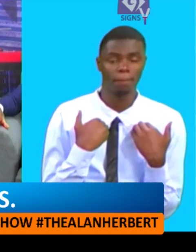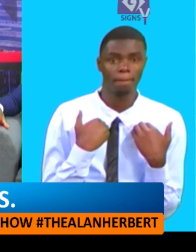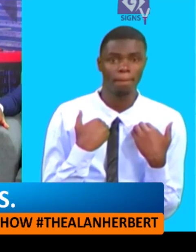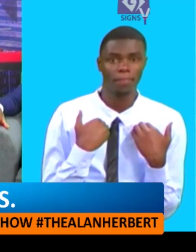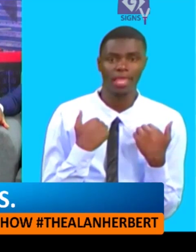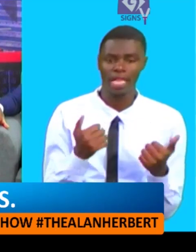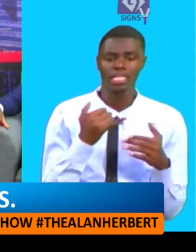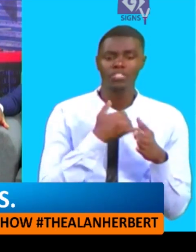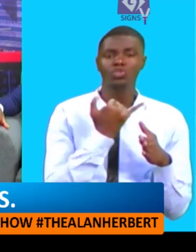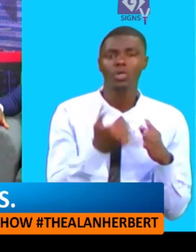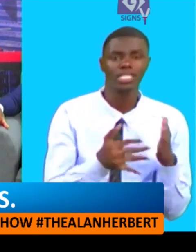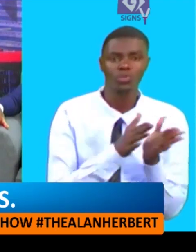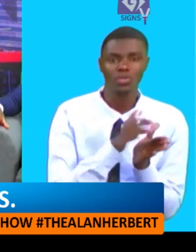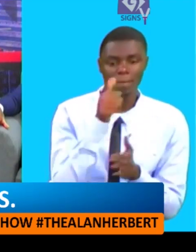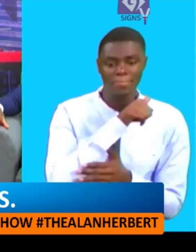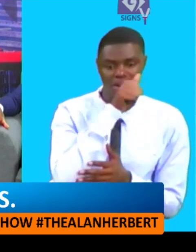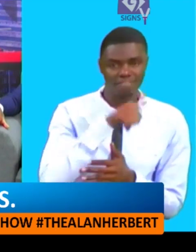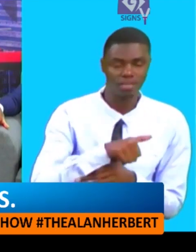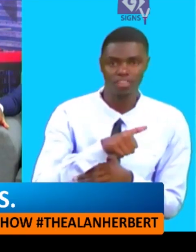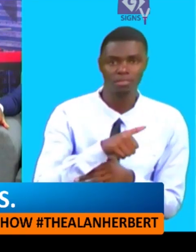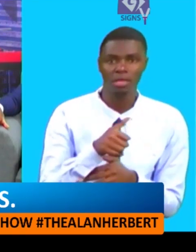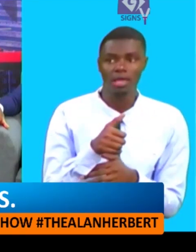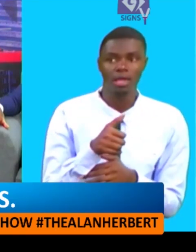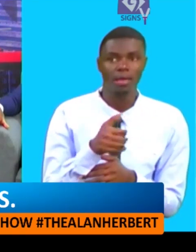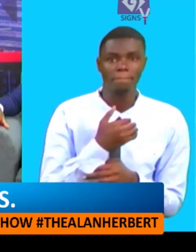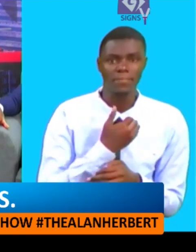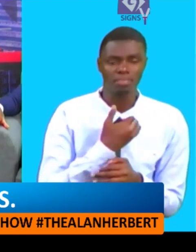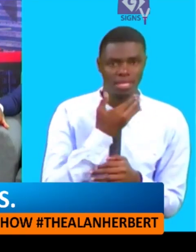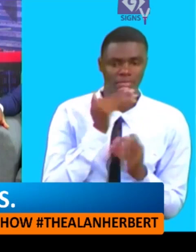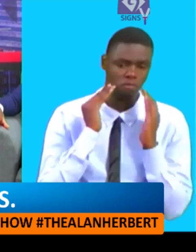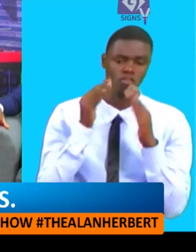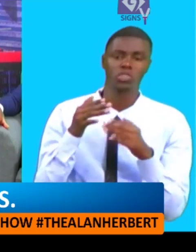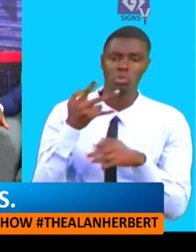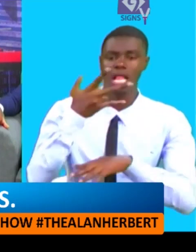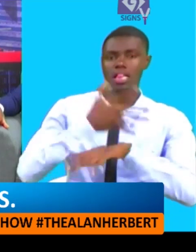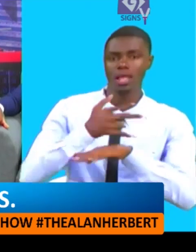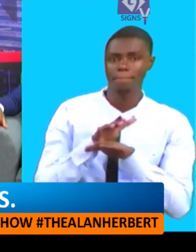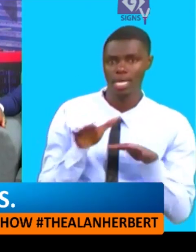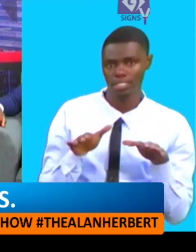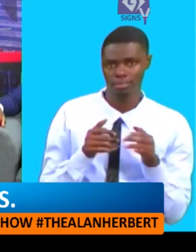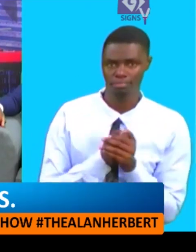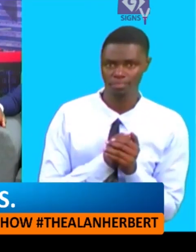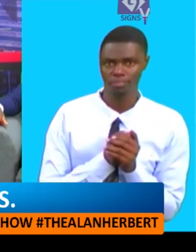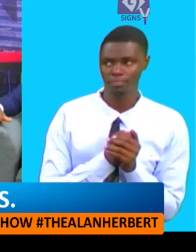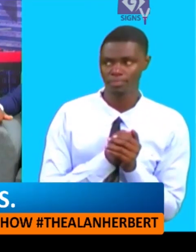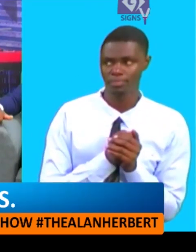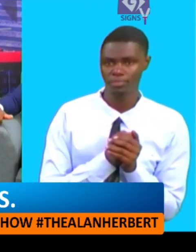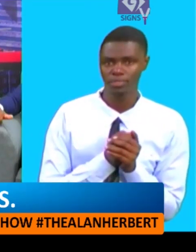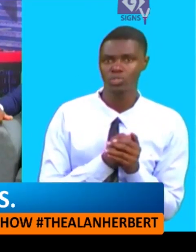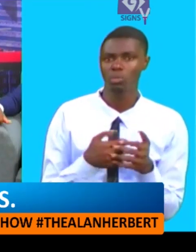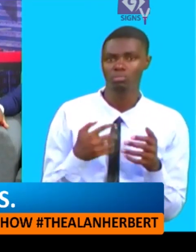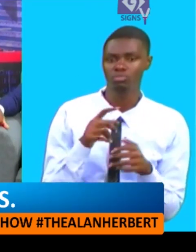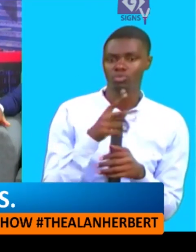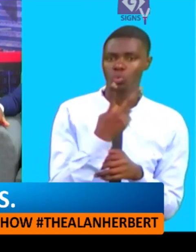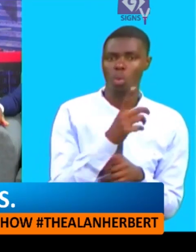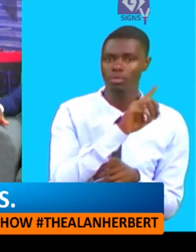sort of insurance with a private firm, but I would rather do it with the National Health Insurance Fund? Weigh in on those two